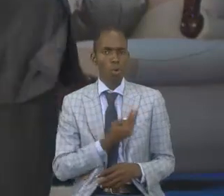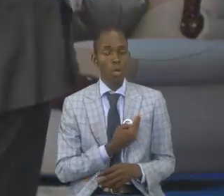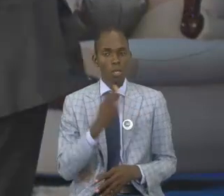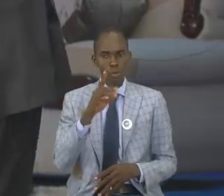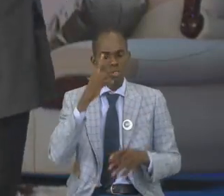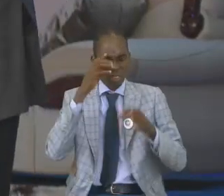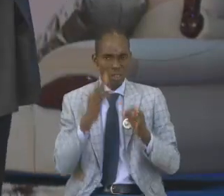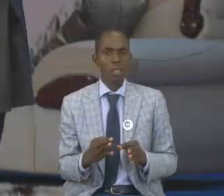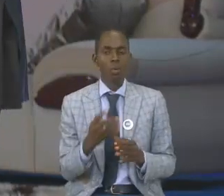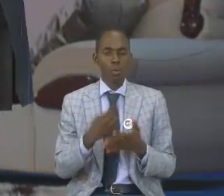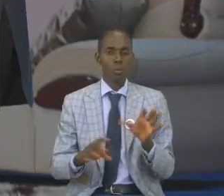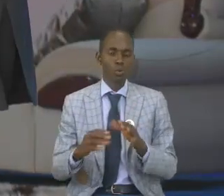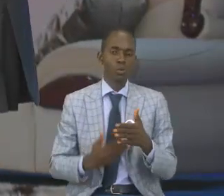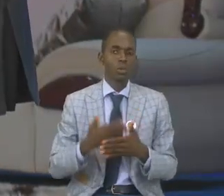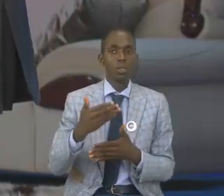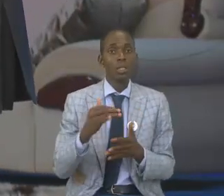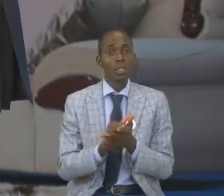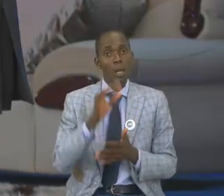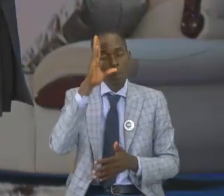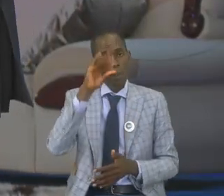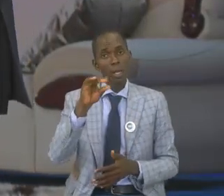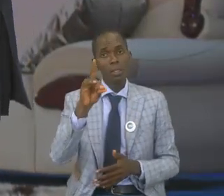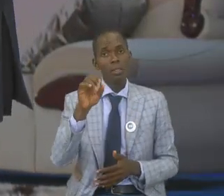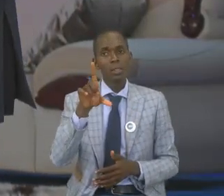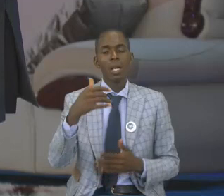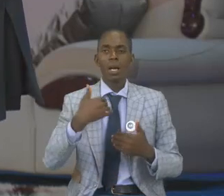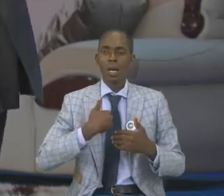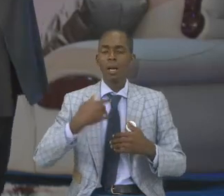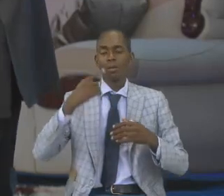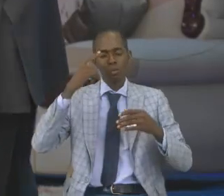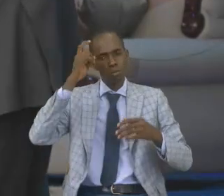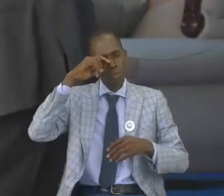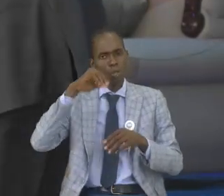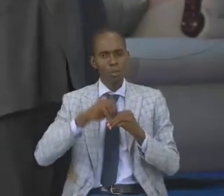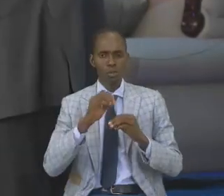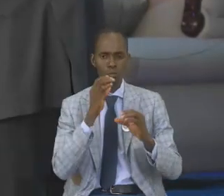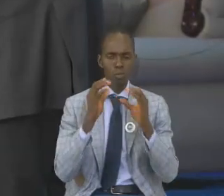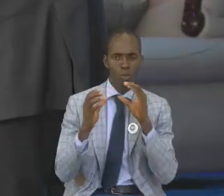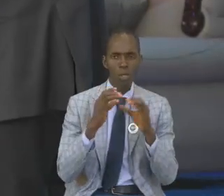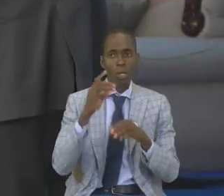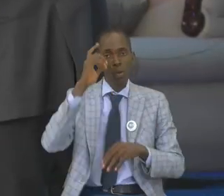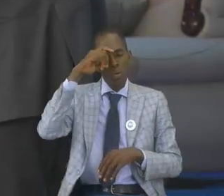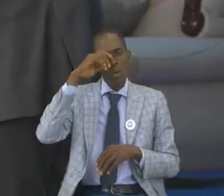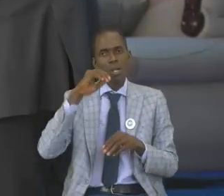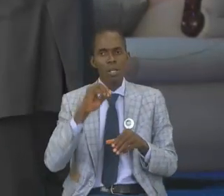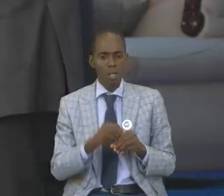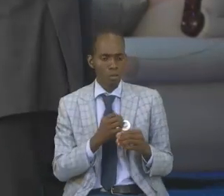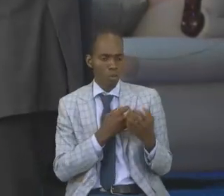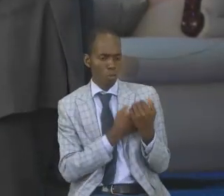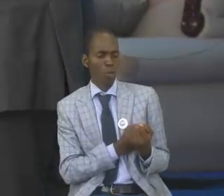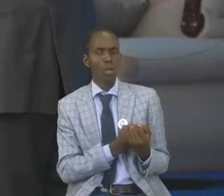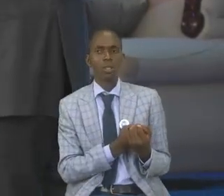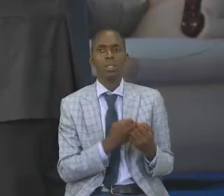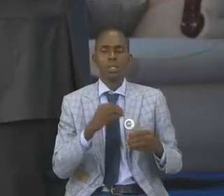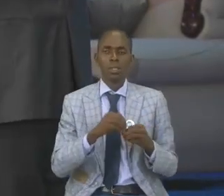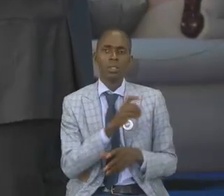final decision. That man had wisdom in communication and wisdom in courage and confidence in the